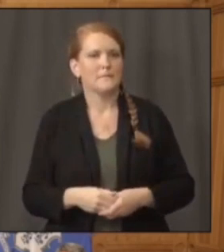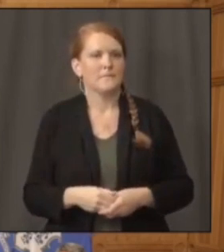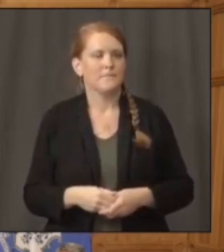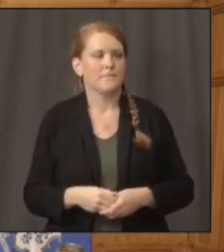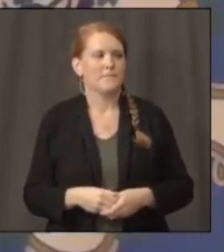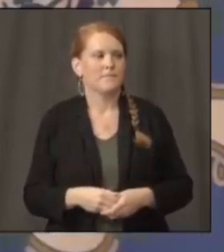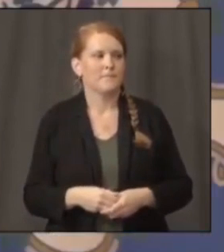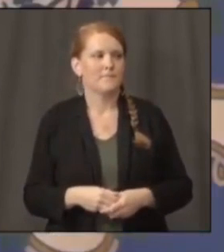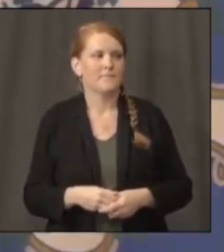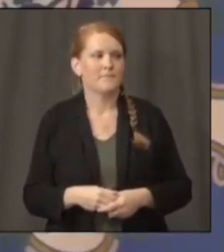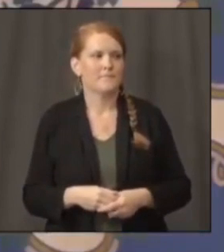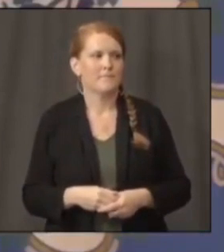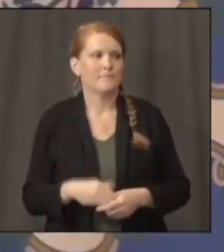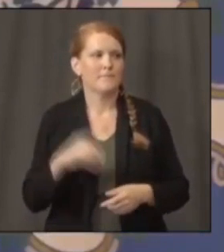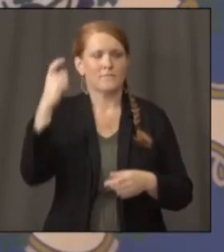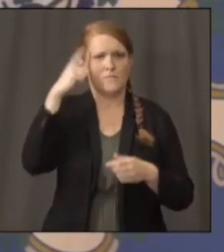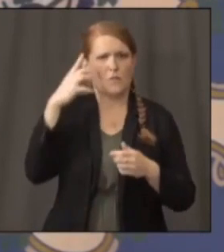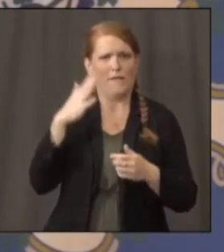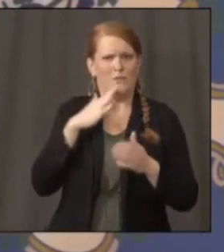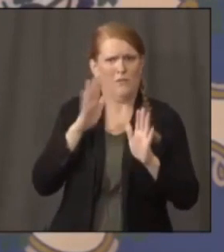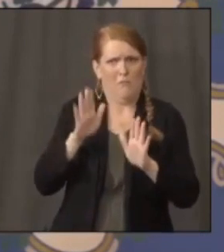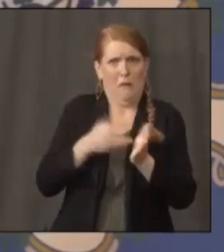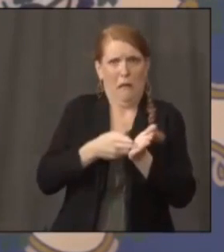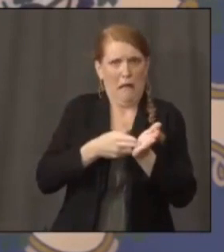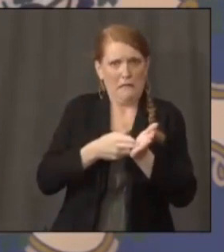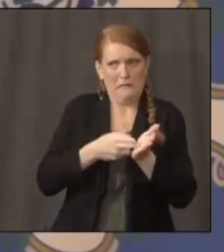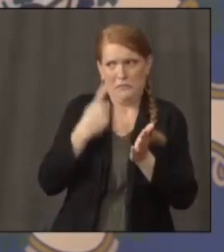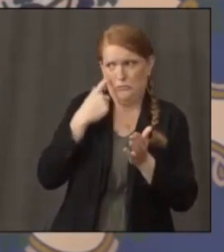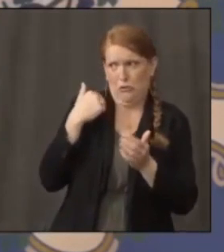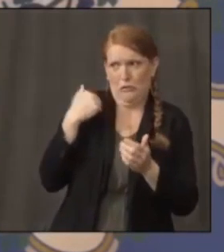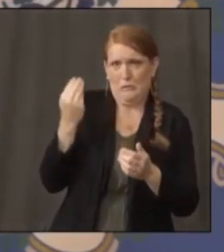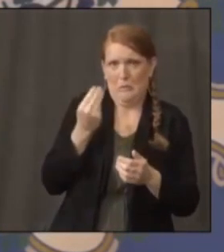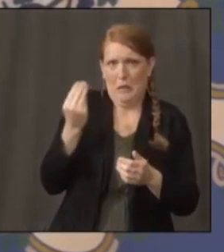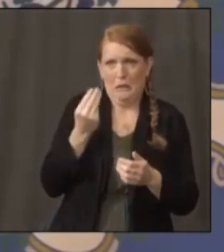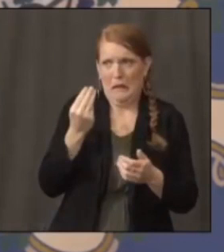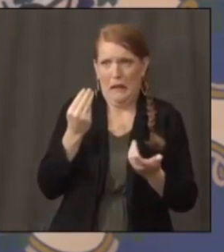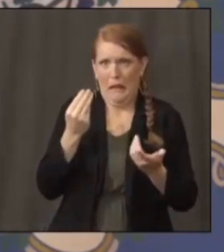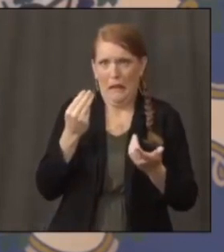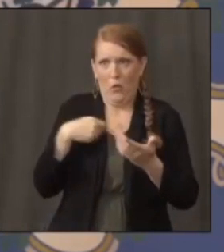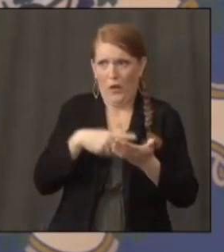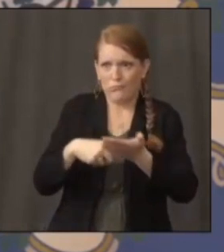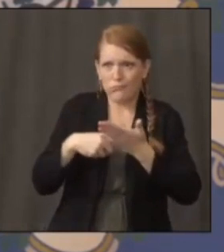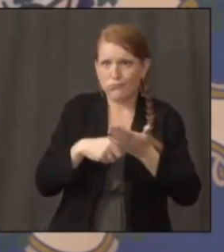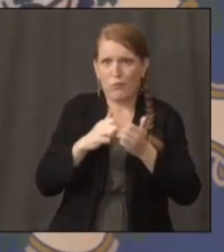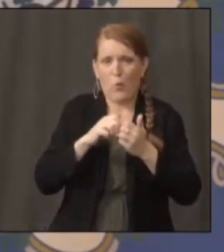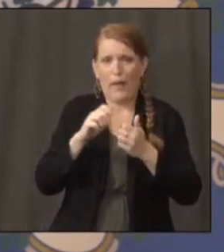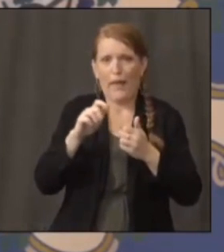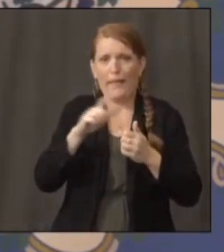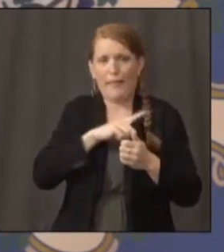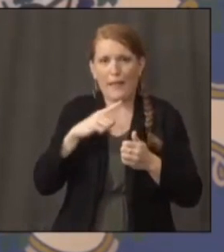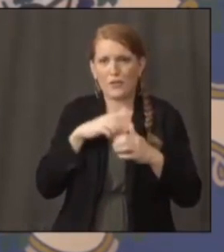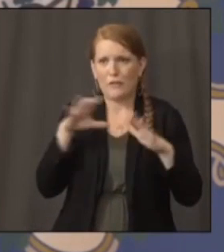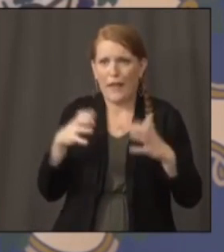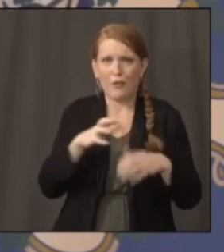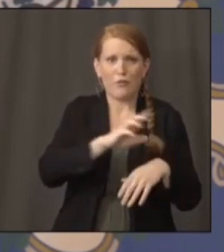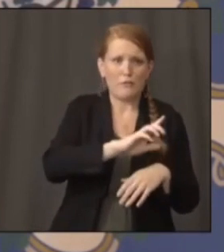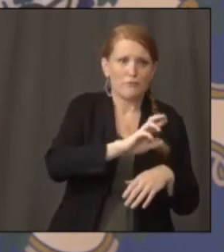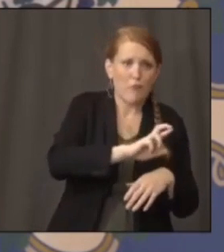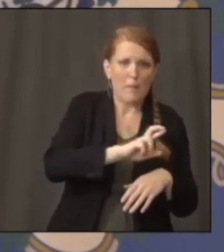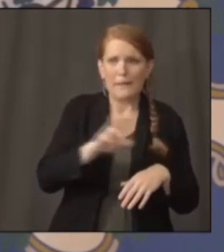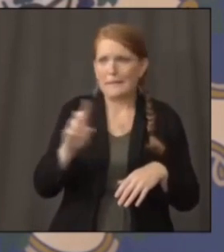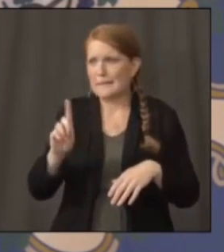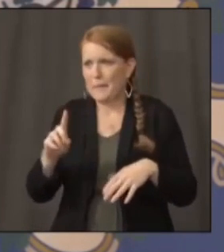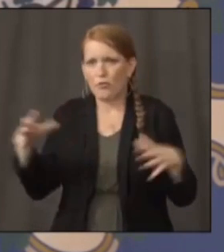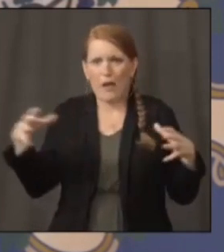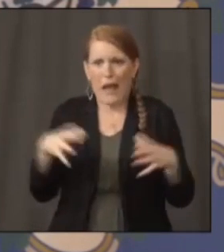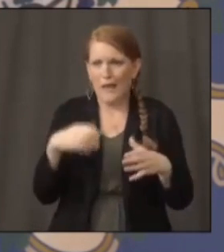Look, we had a very constructive meeting on Monday, and I thought we had sort of a broad consensus on what we wanted to do. So I'll be